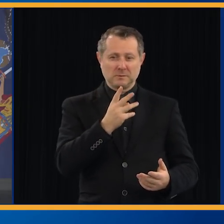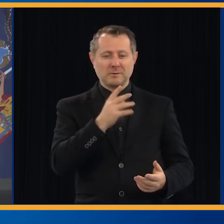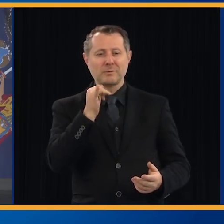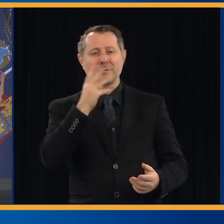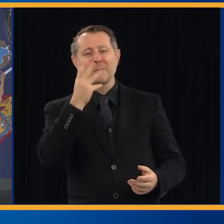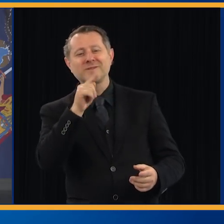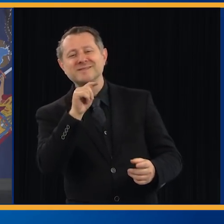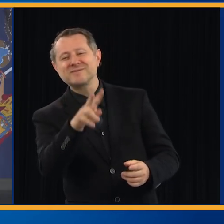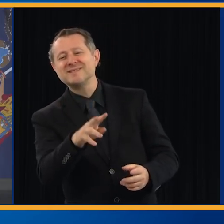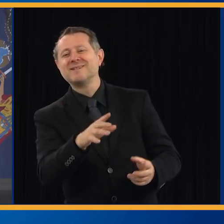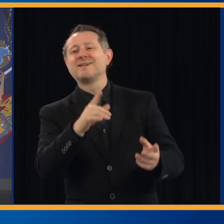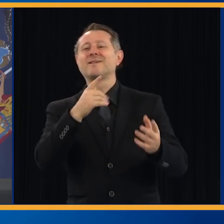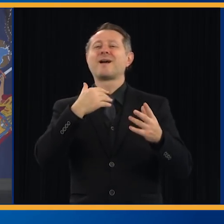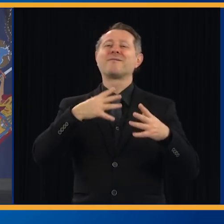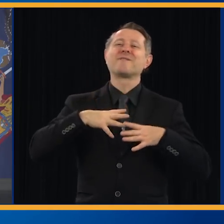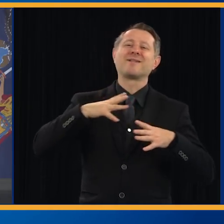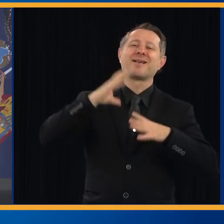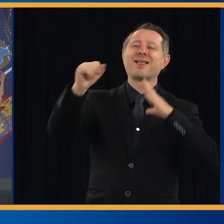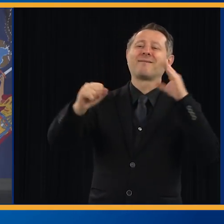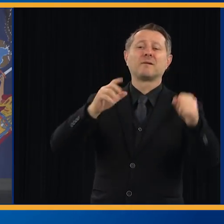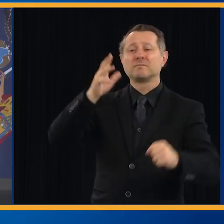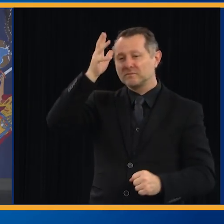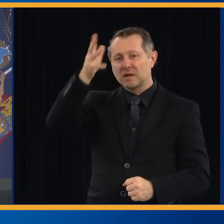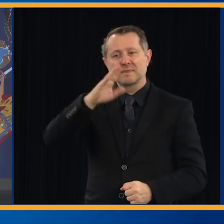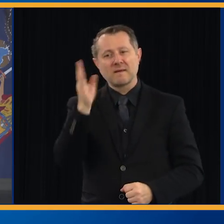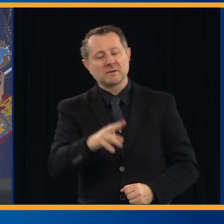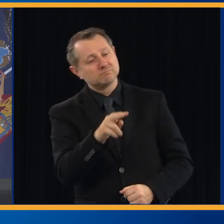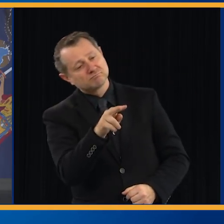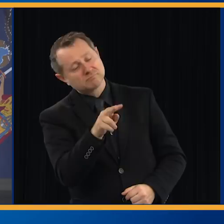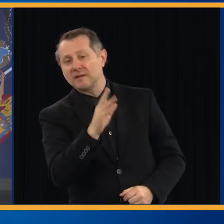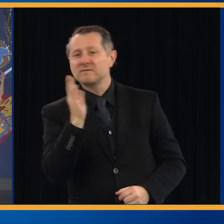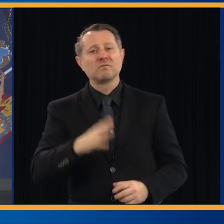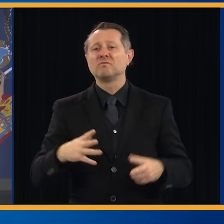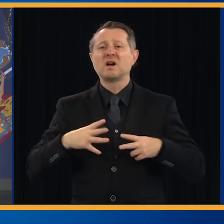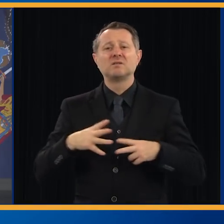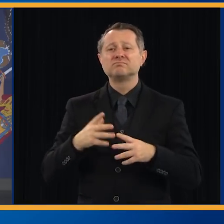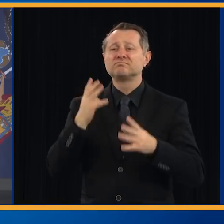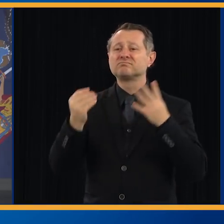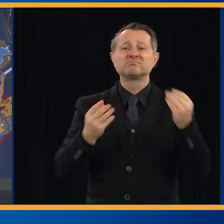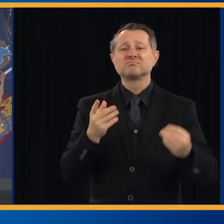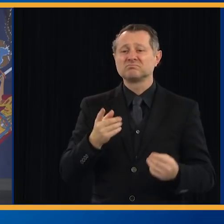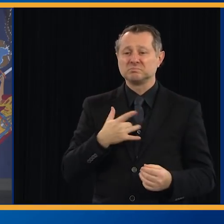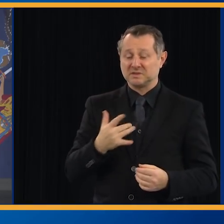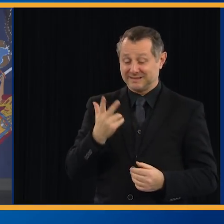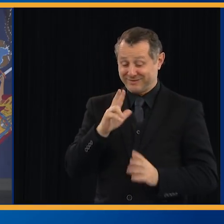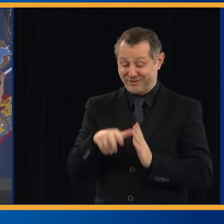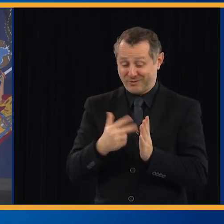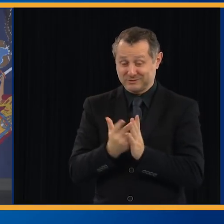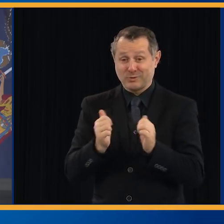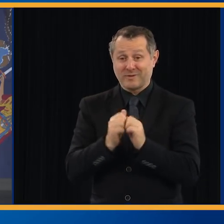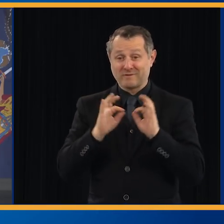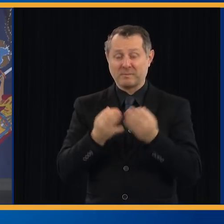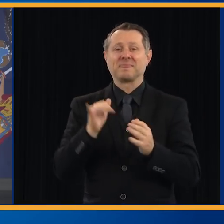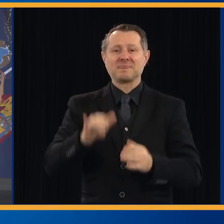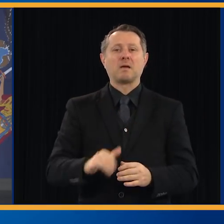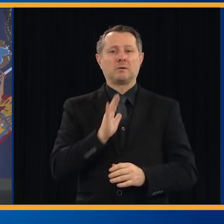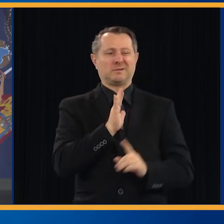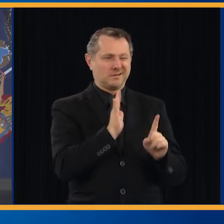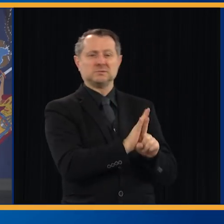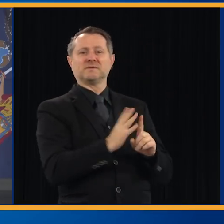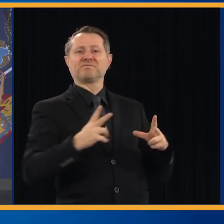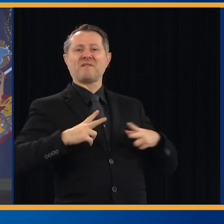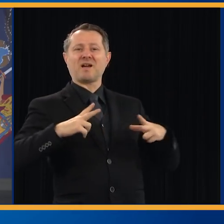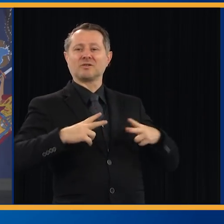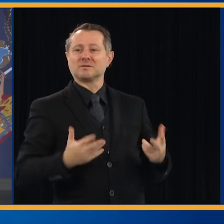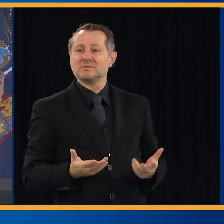commercials. That was his vacation. The 3 hours at the table for dinner with his family, that was his vacation. And then he would